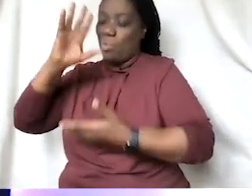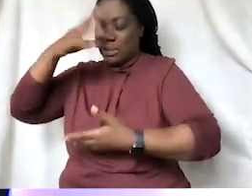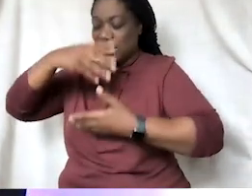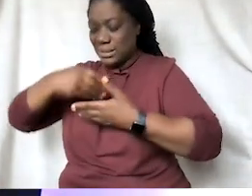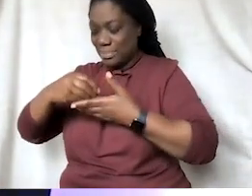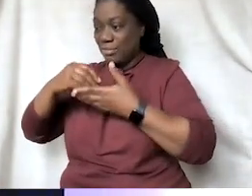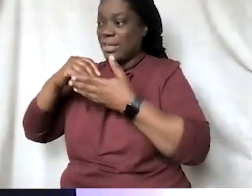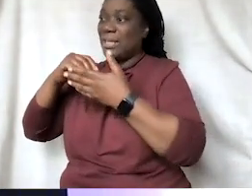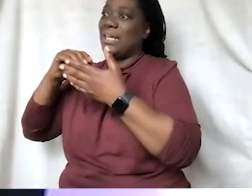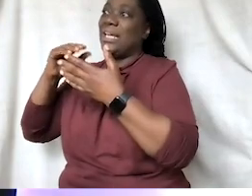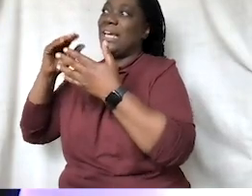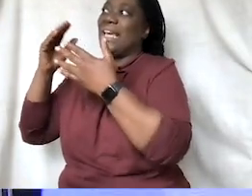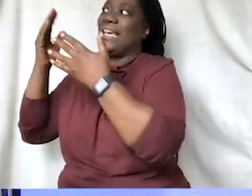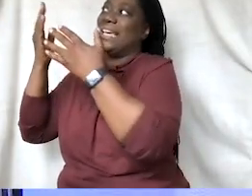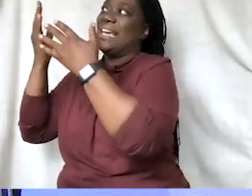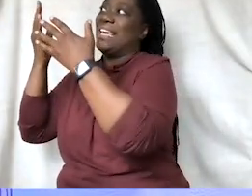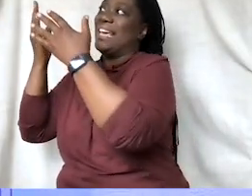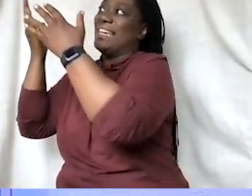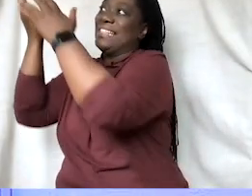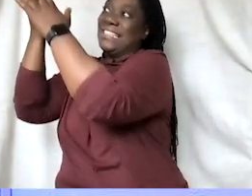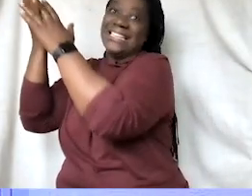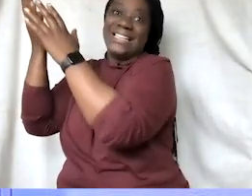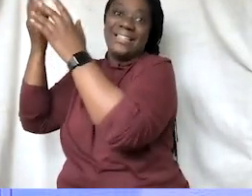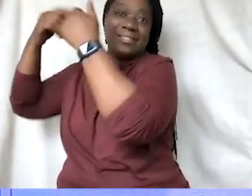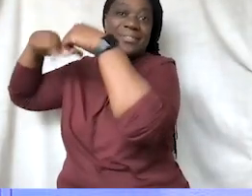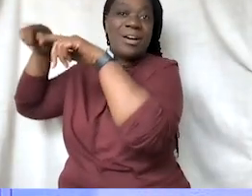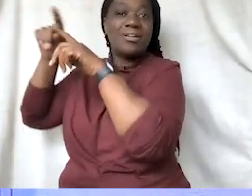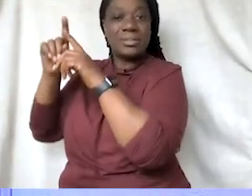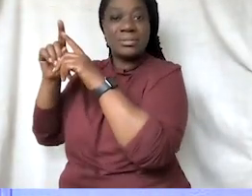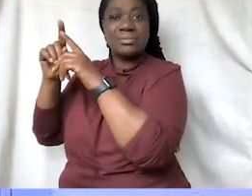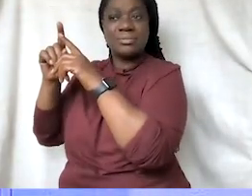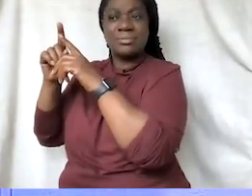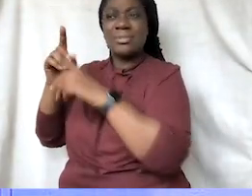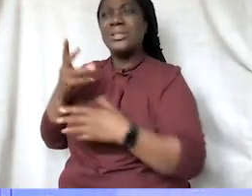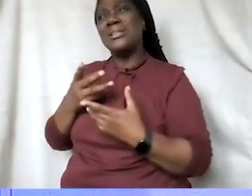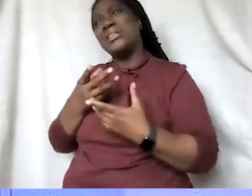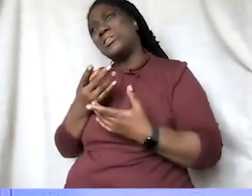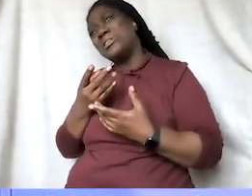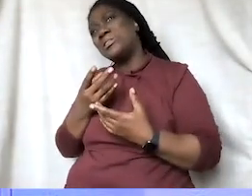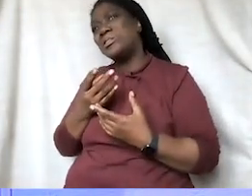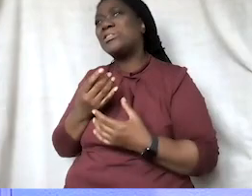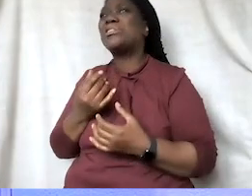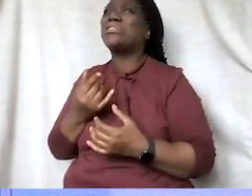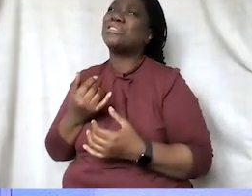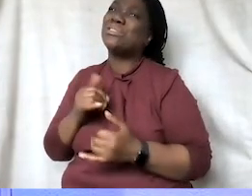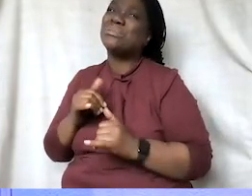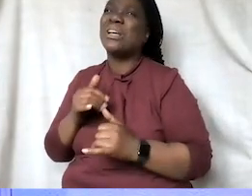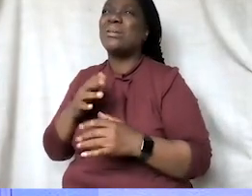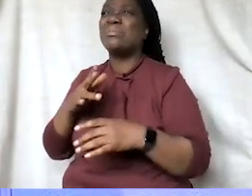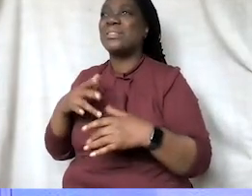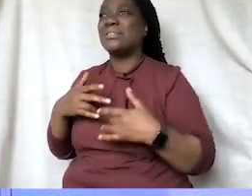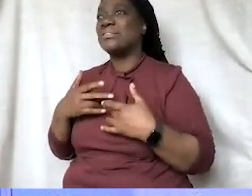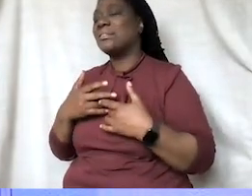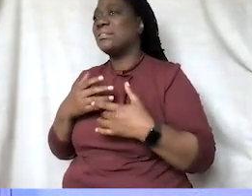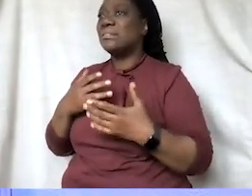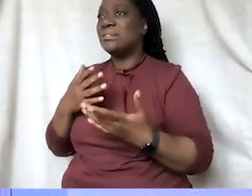intercedes for us. In fact, sometimes you want to pray and you don't know how to pray.